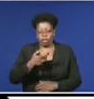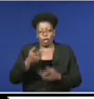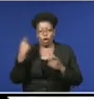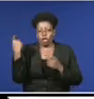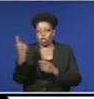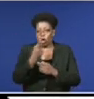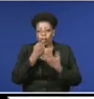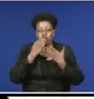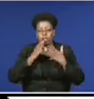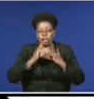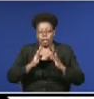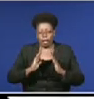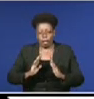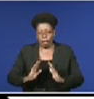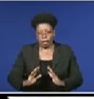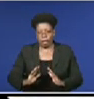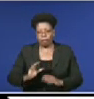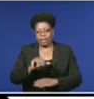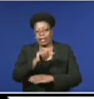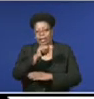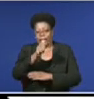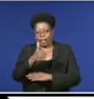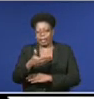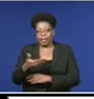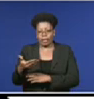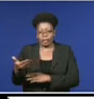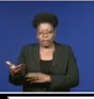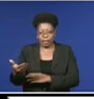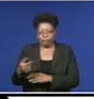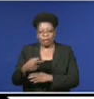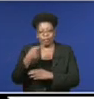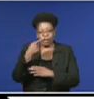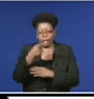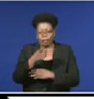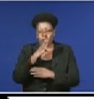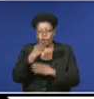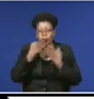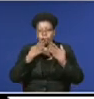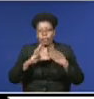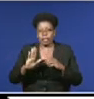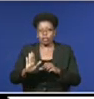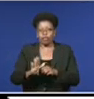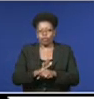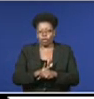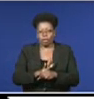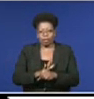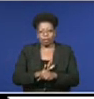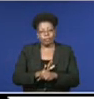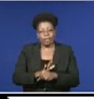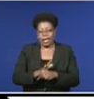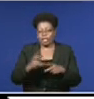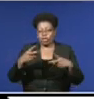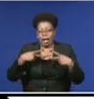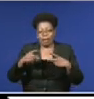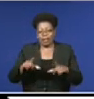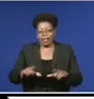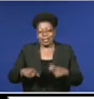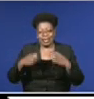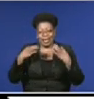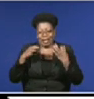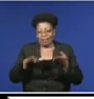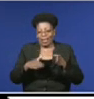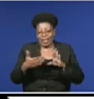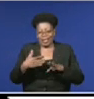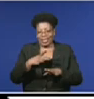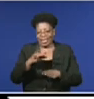to calm or diffuse any situation. So for him to be such a peaceful person and to have his life ended this way, I don't know what I could ever say